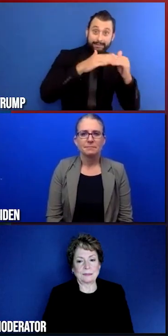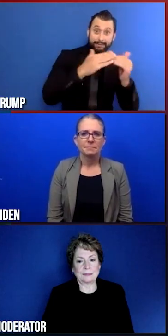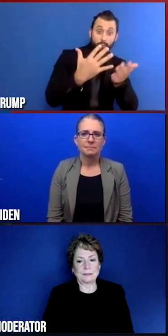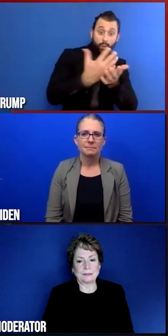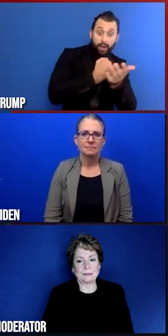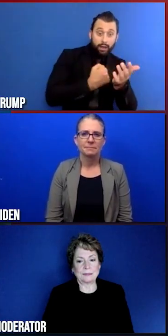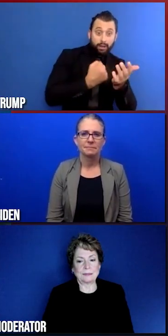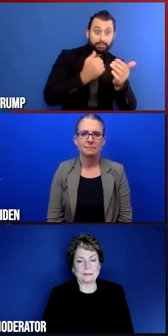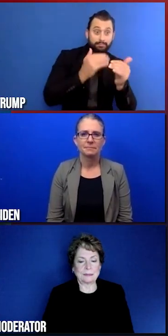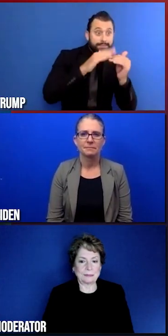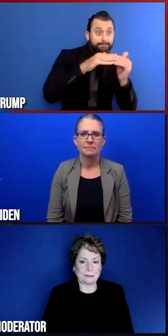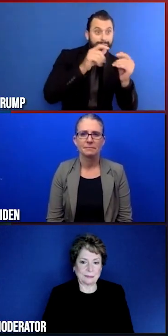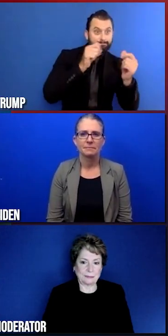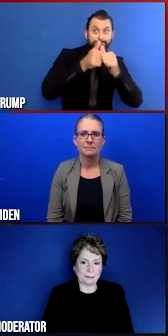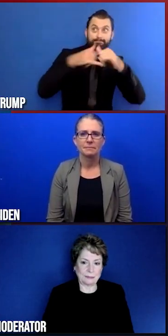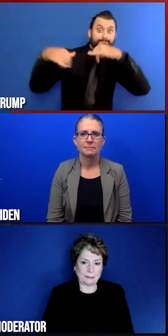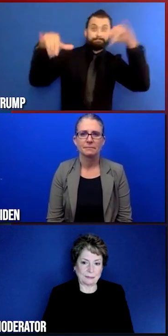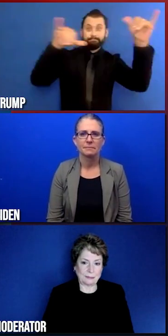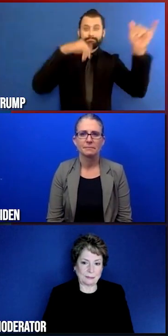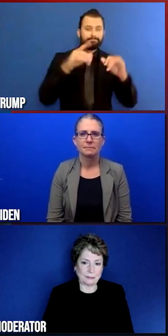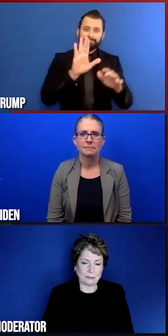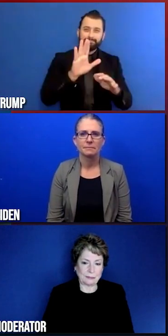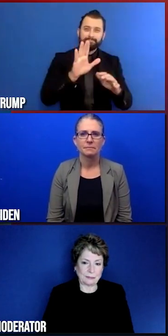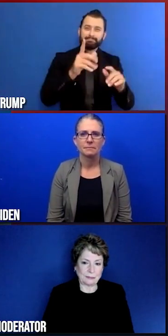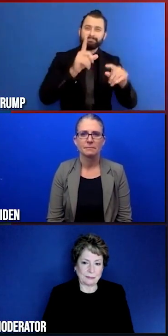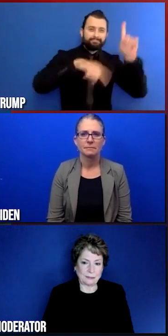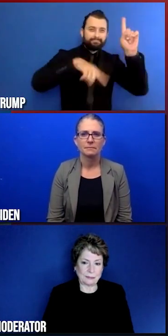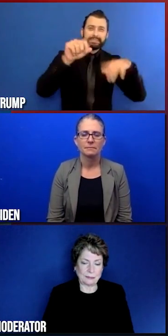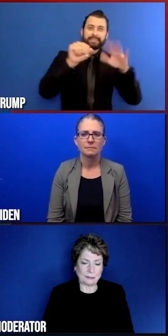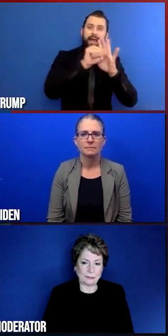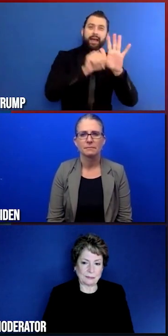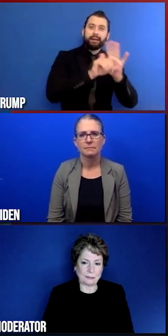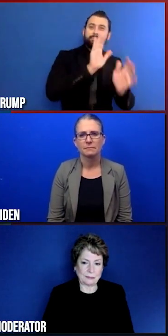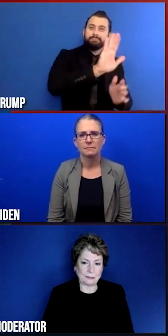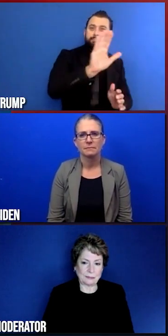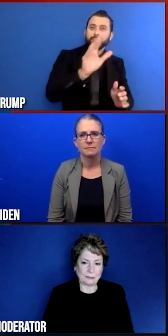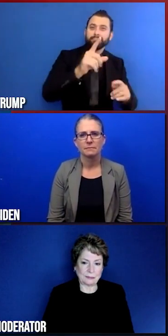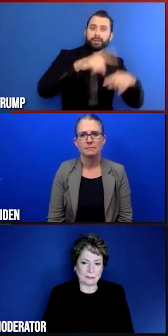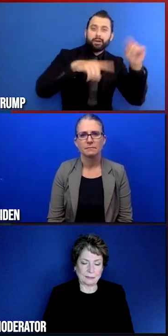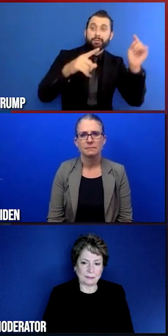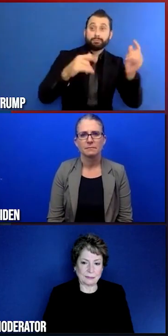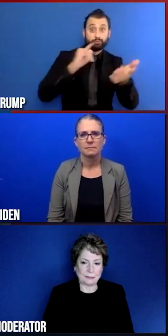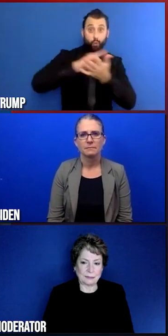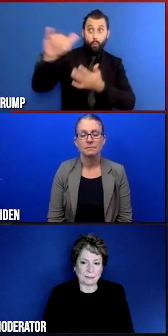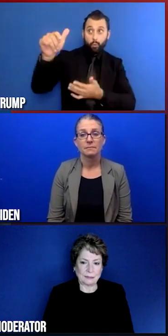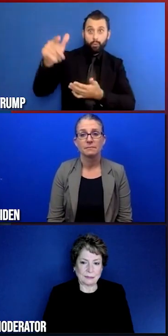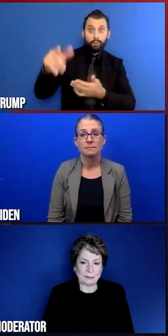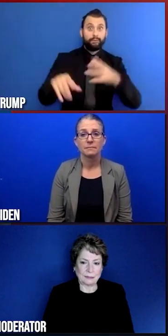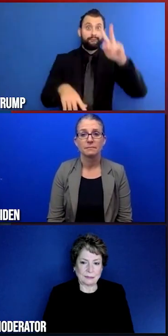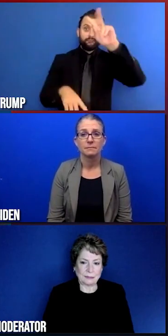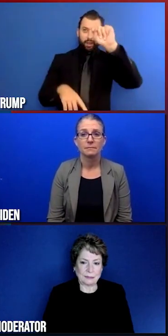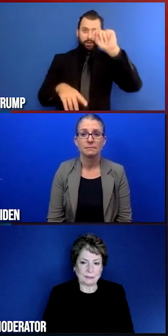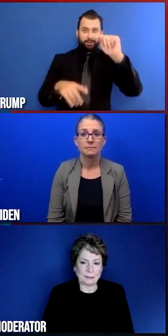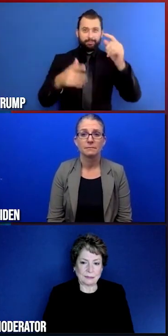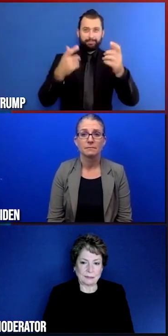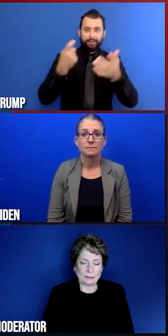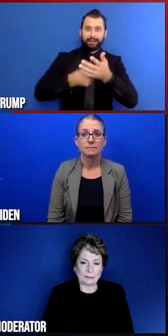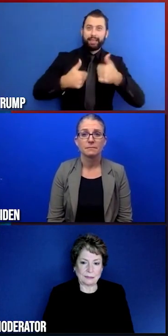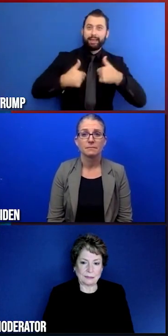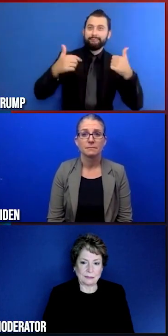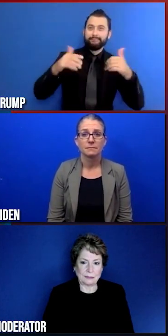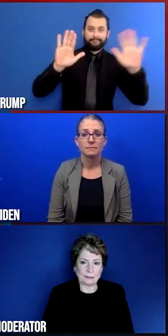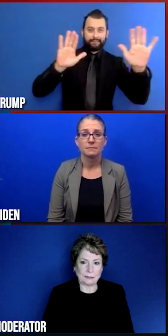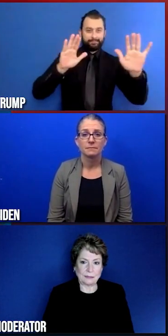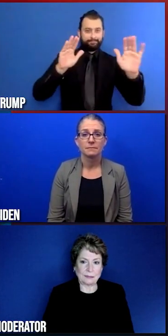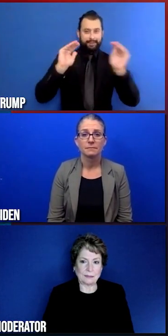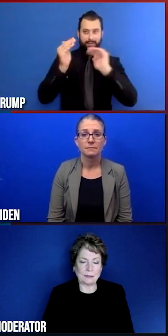New York. New York is different from Vermont. Every state is different. It should be a state option. You said very recently. We have to help. It's very important. We